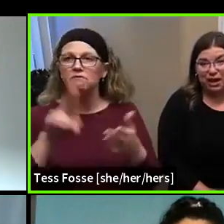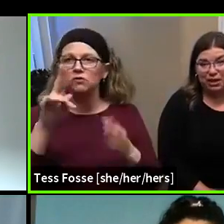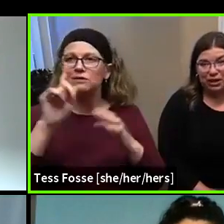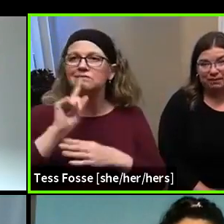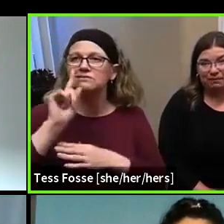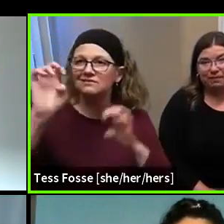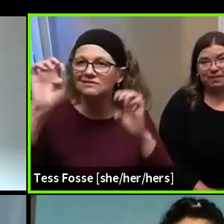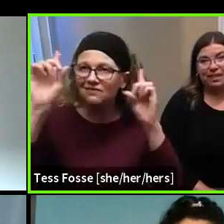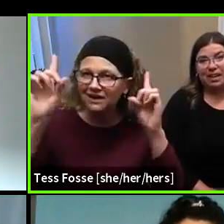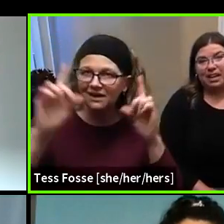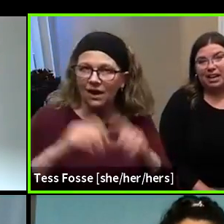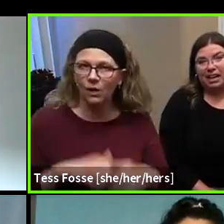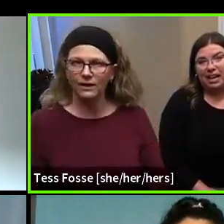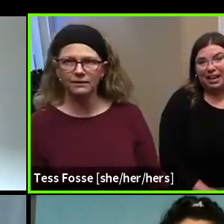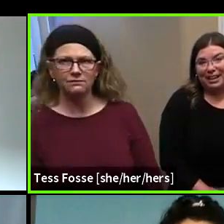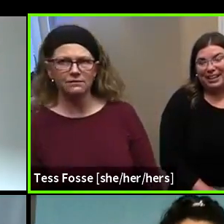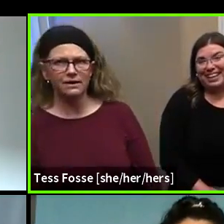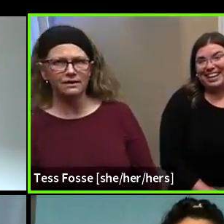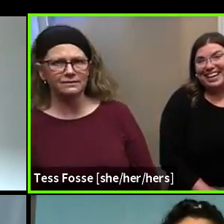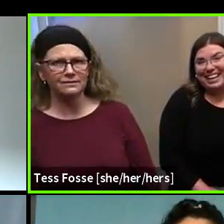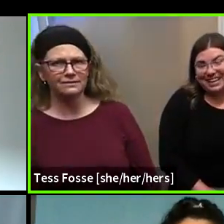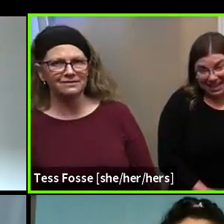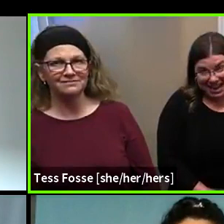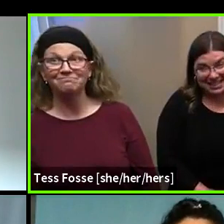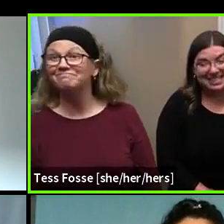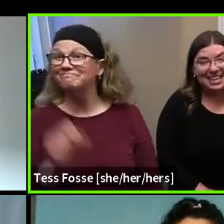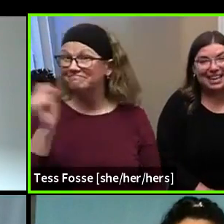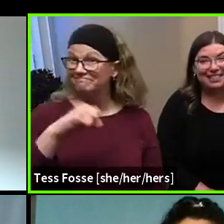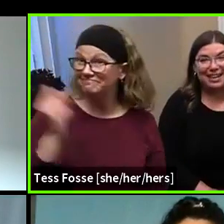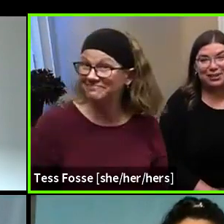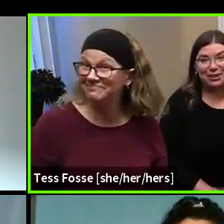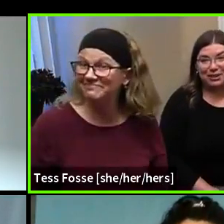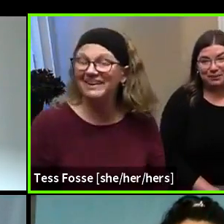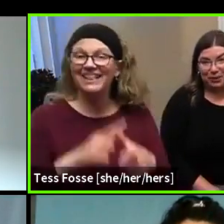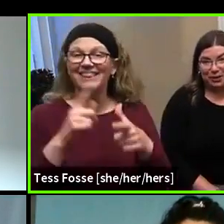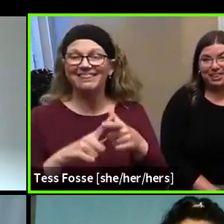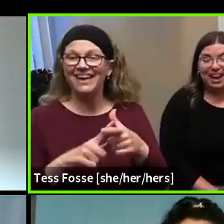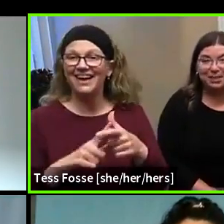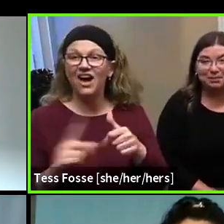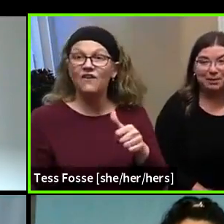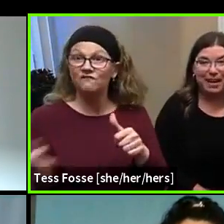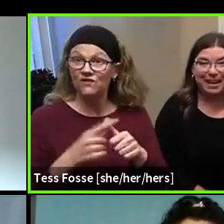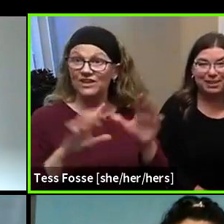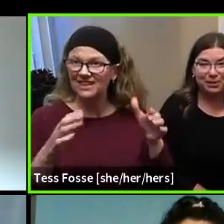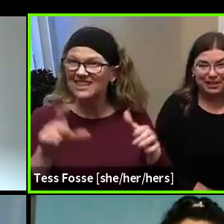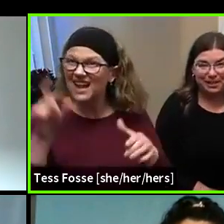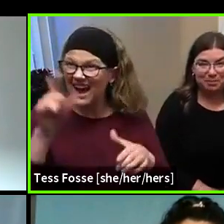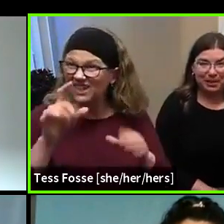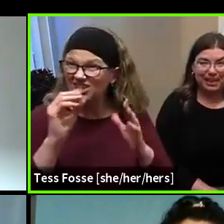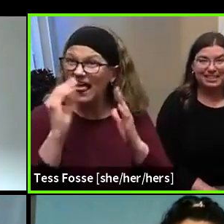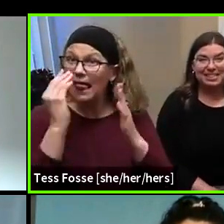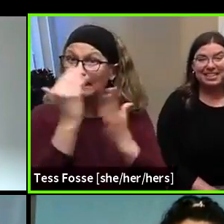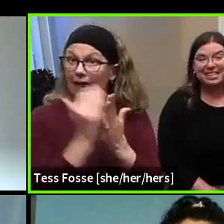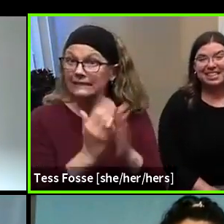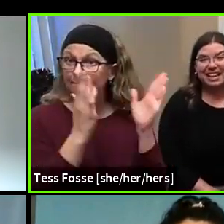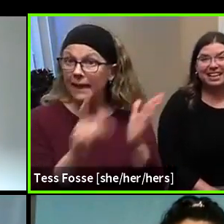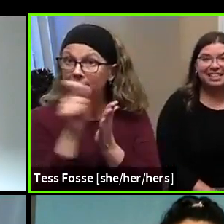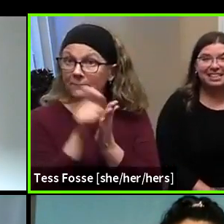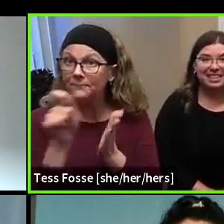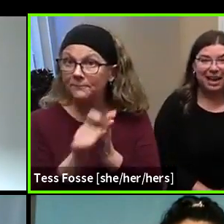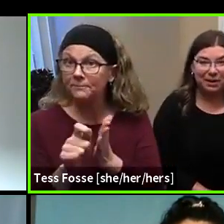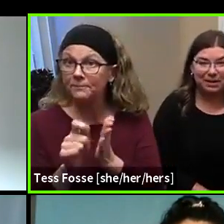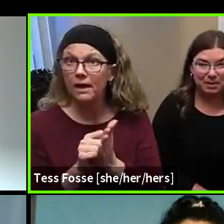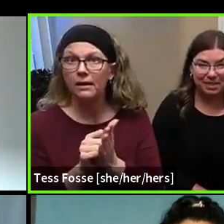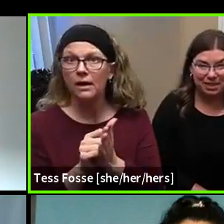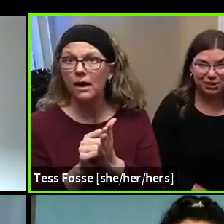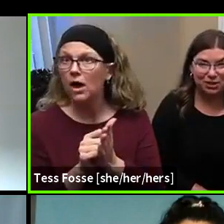deaf education. Oh, I didn't know that. Yes, and then I took the first class where we had to do lesson plans and decided I